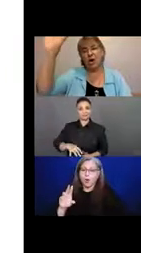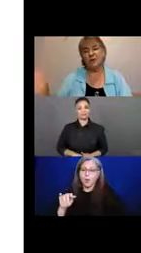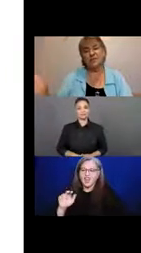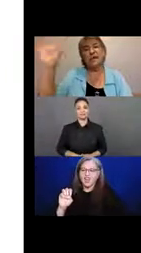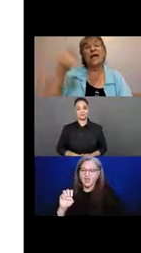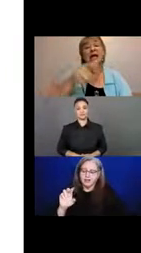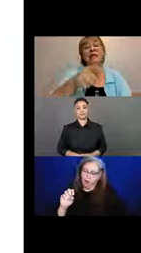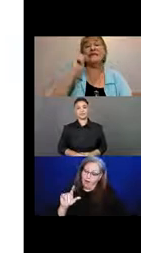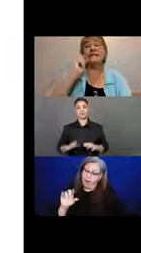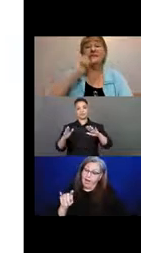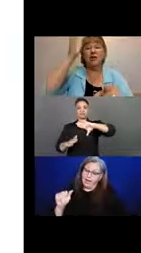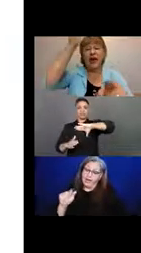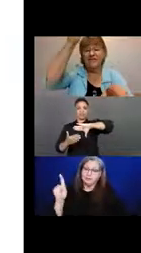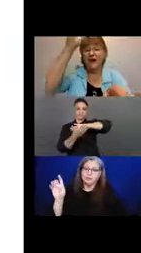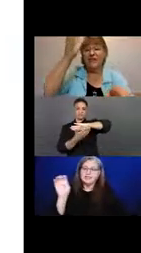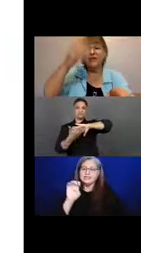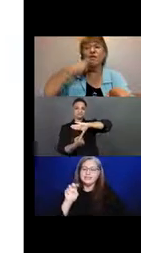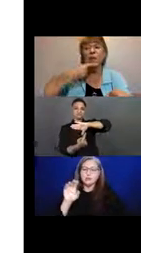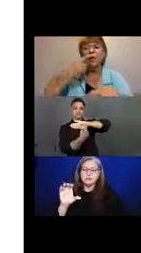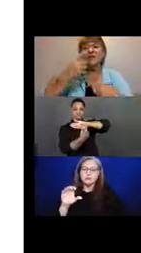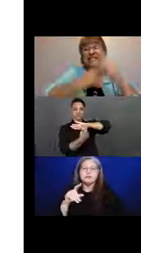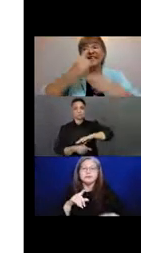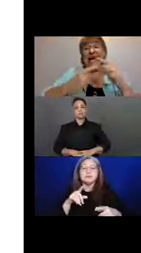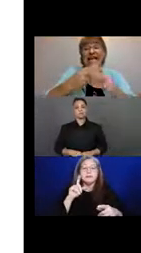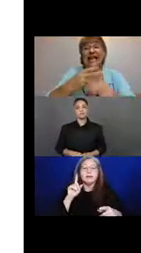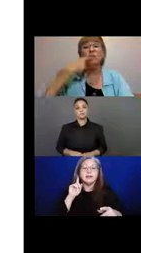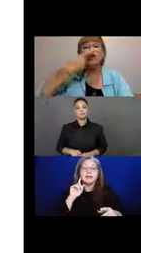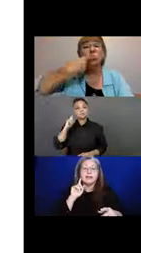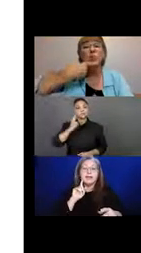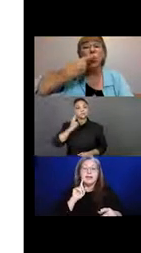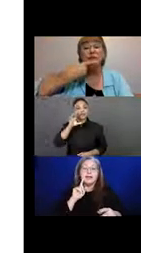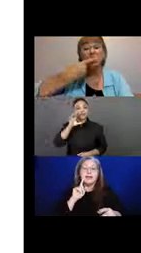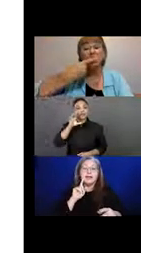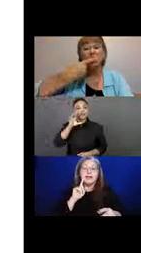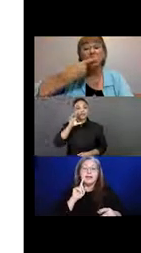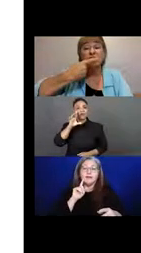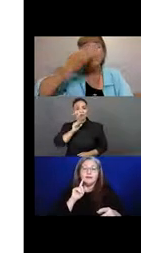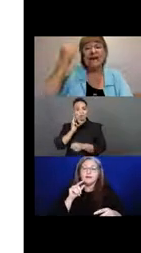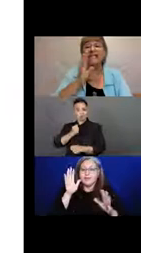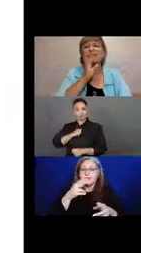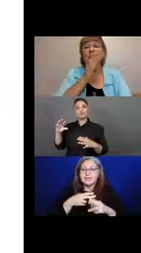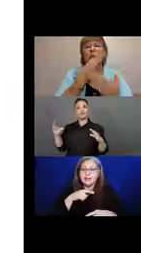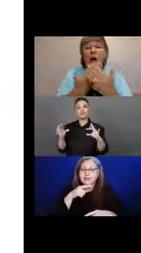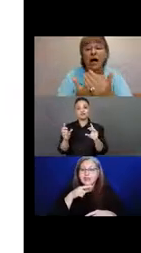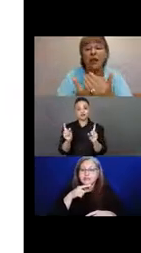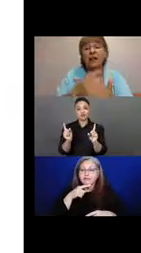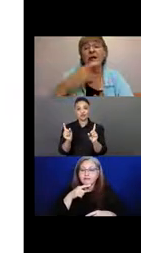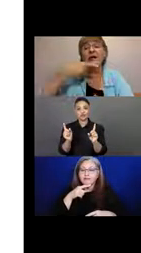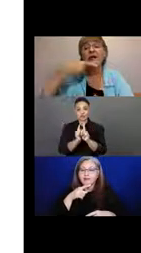East Coast. My deaf grandfather, George, his sign name was George because he spoke